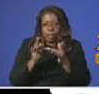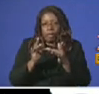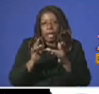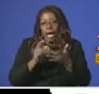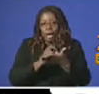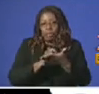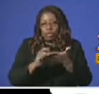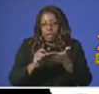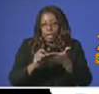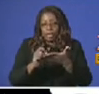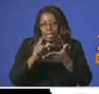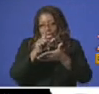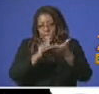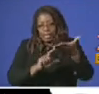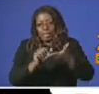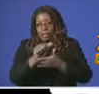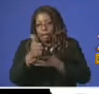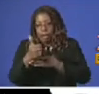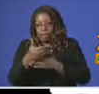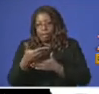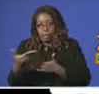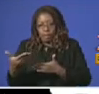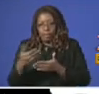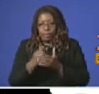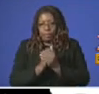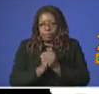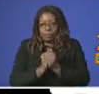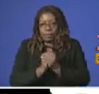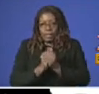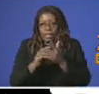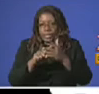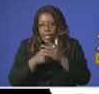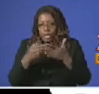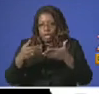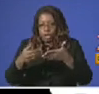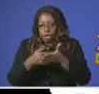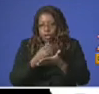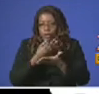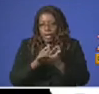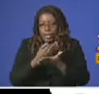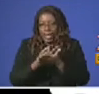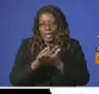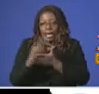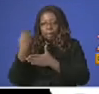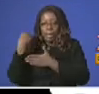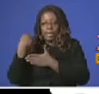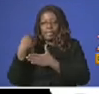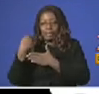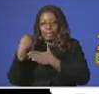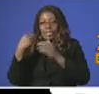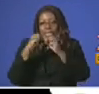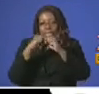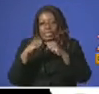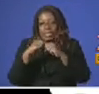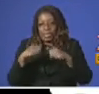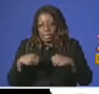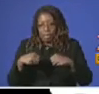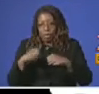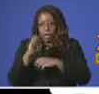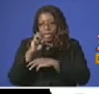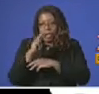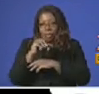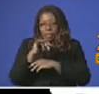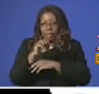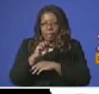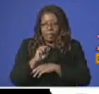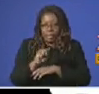listed other reforms. The implementation of the new Integrated Financial Management Information System, or IFMIS,